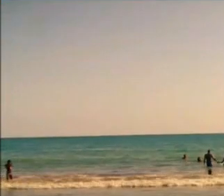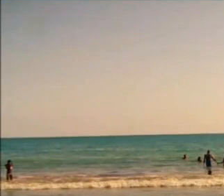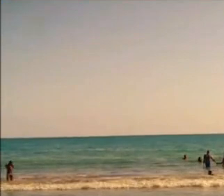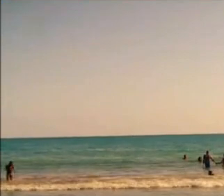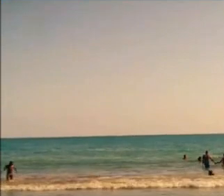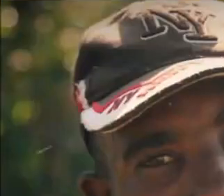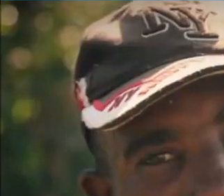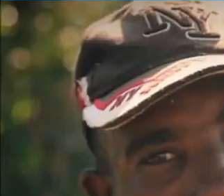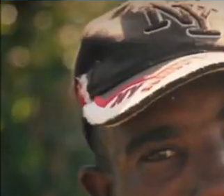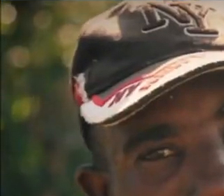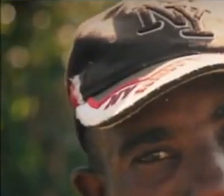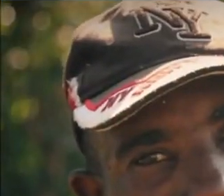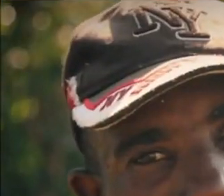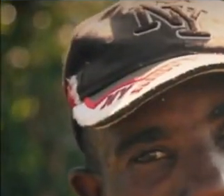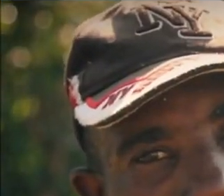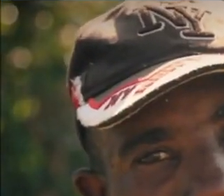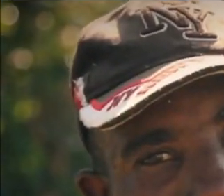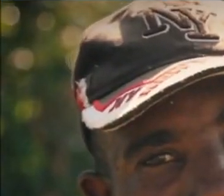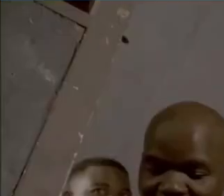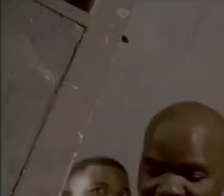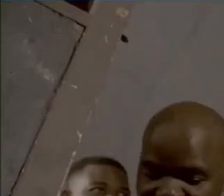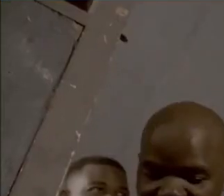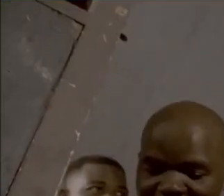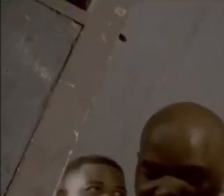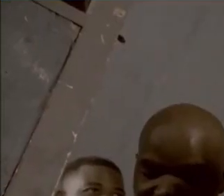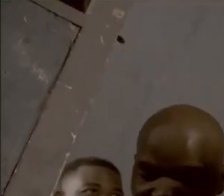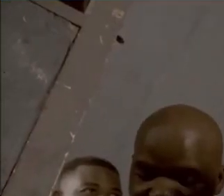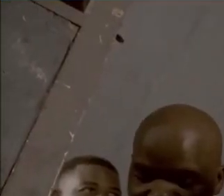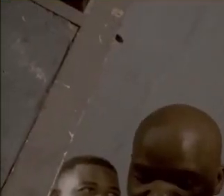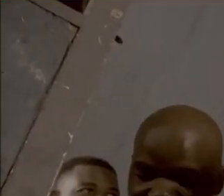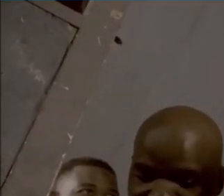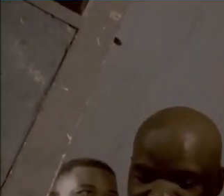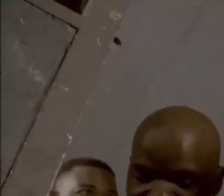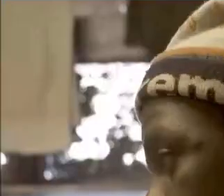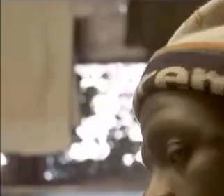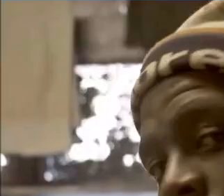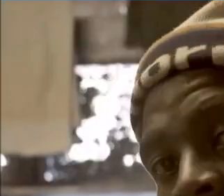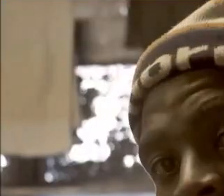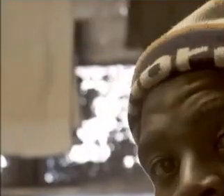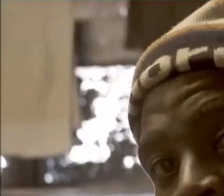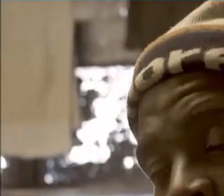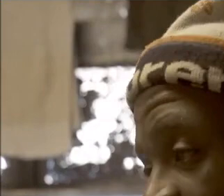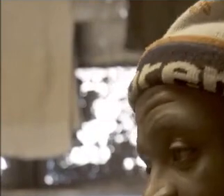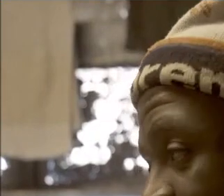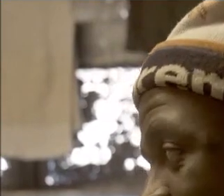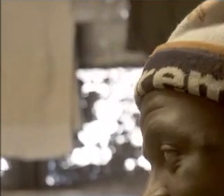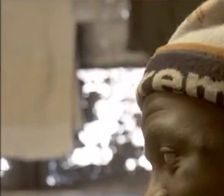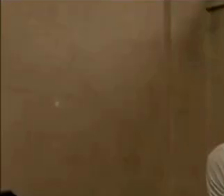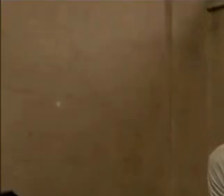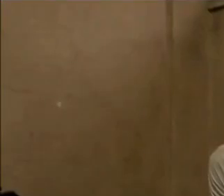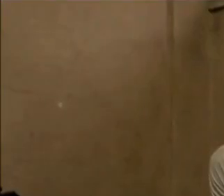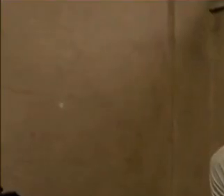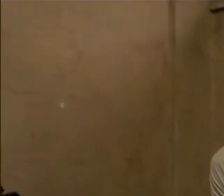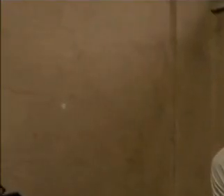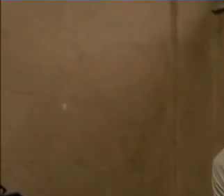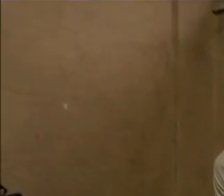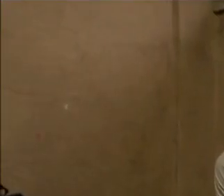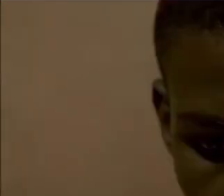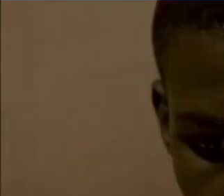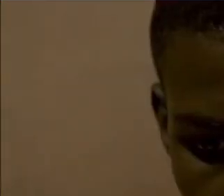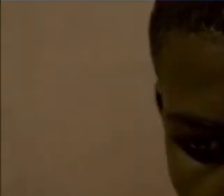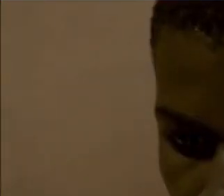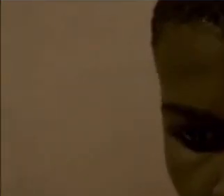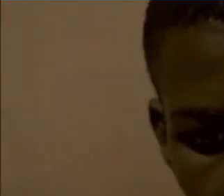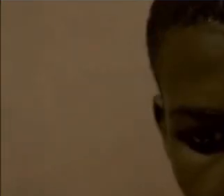important role in the MenStar campaign. Not only to give information, but also make them aware about